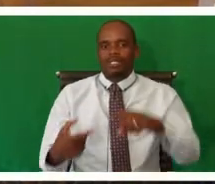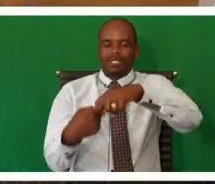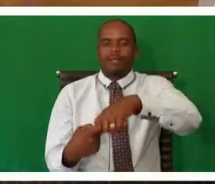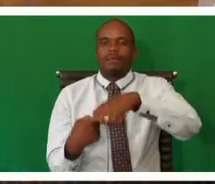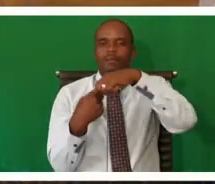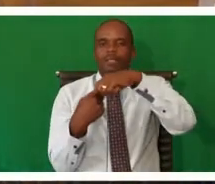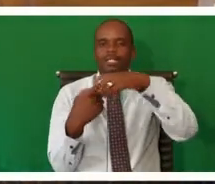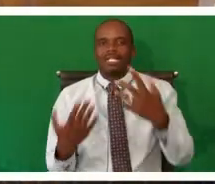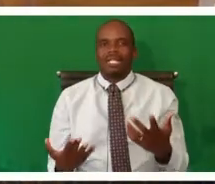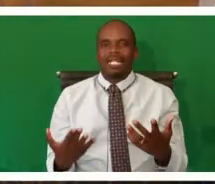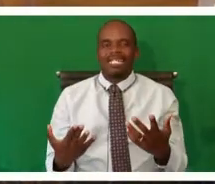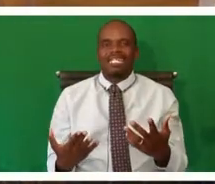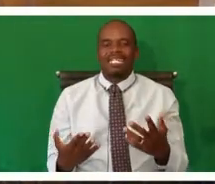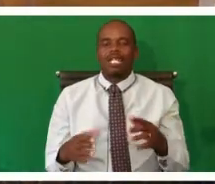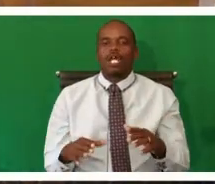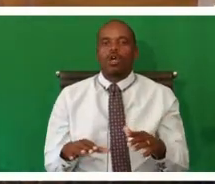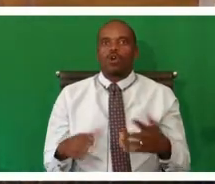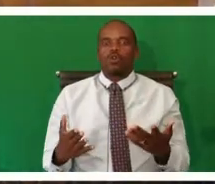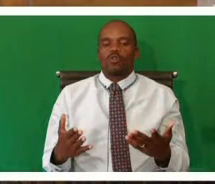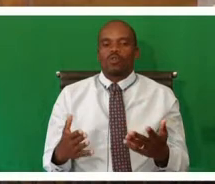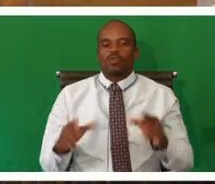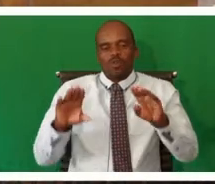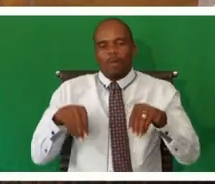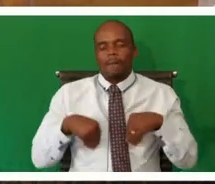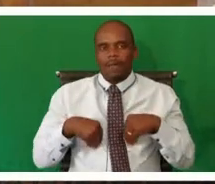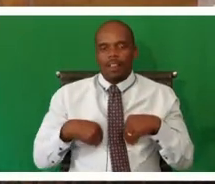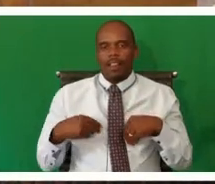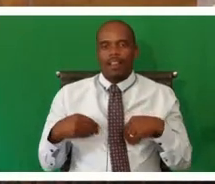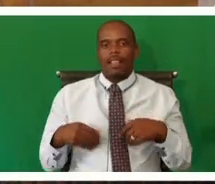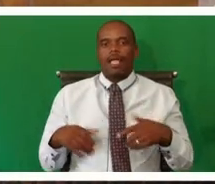the House to sit at 10 o'clock today.